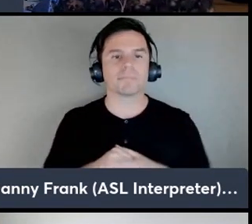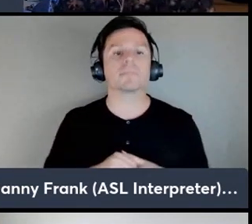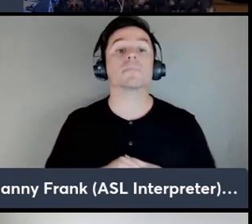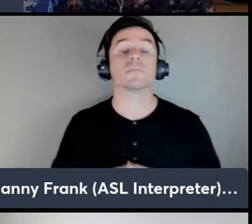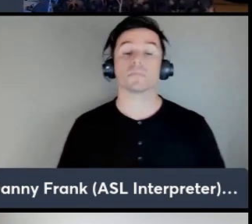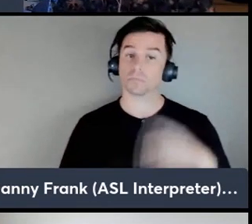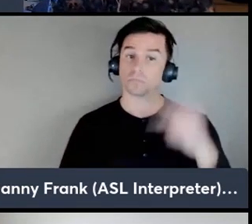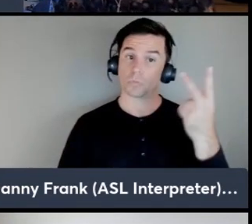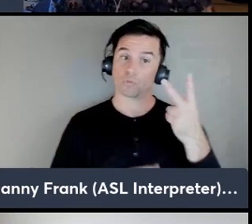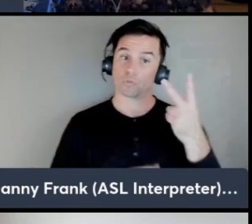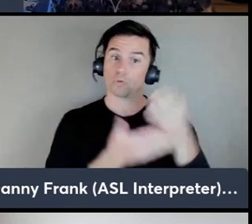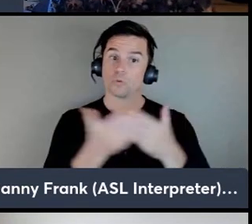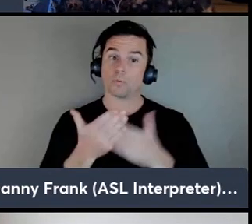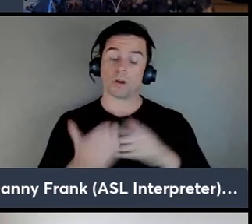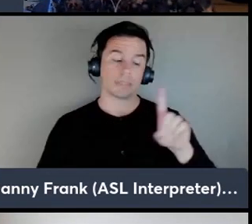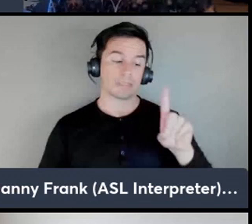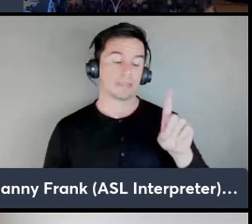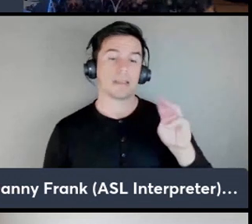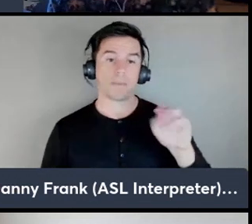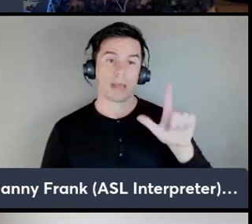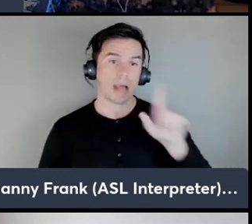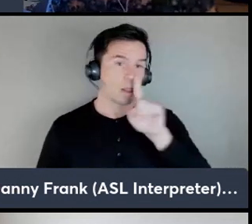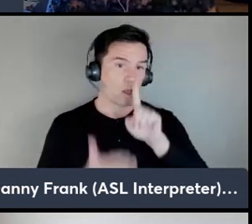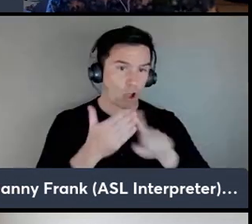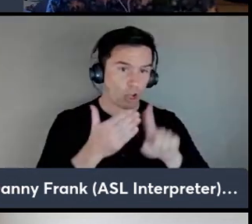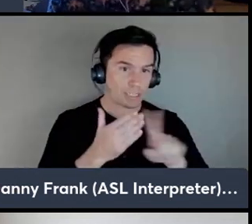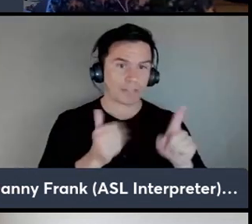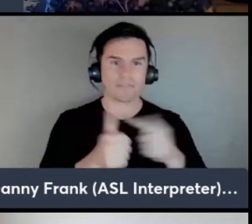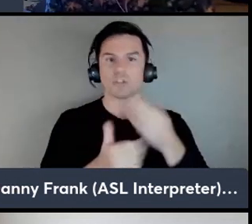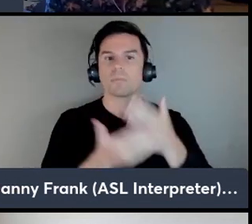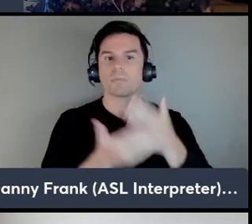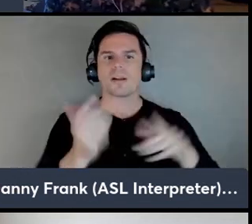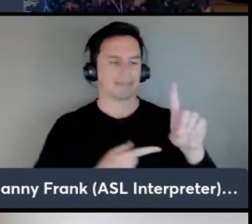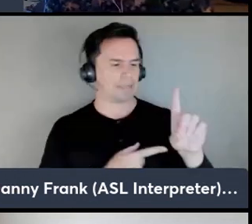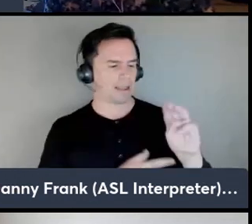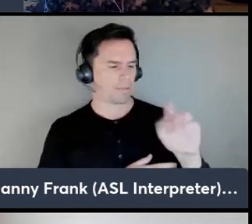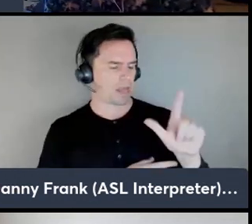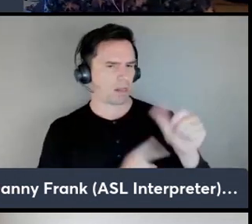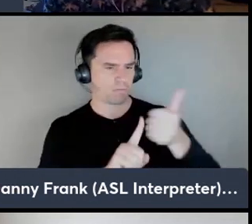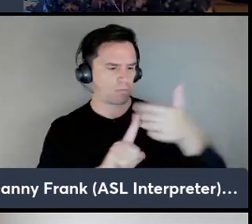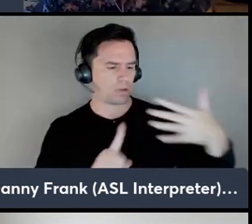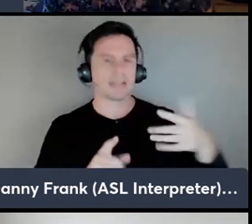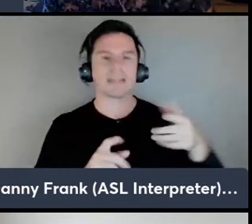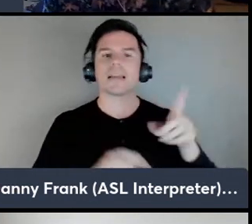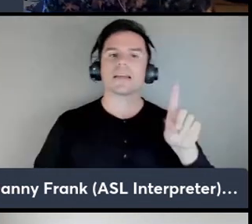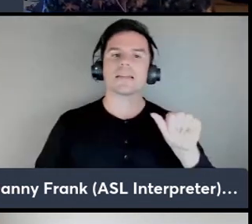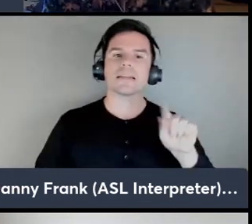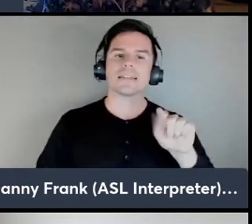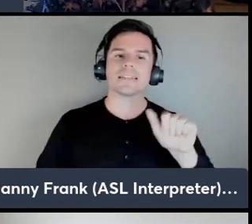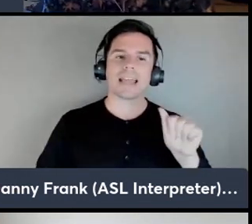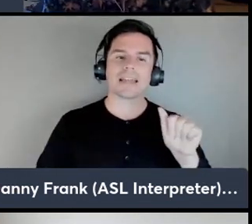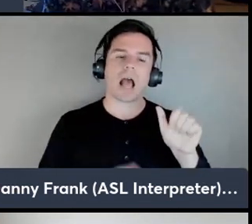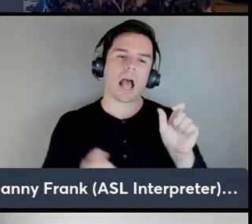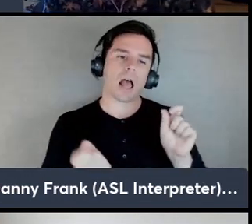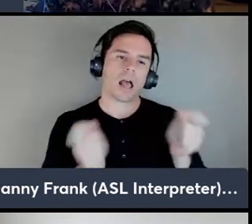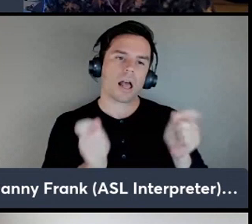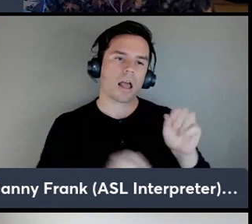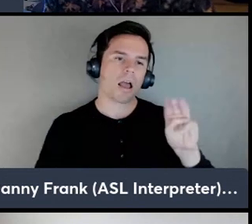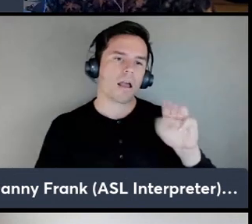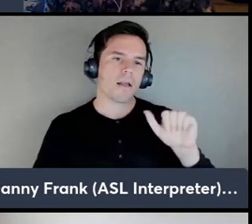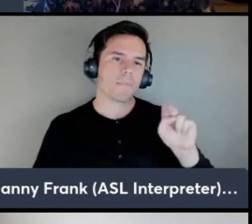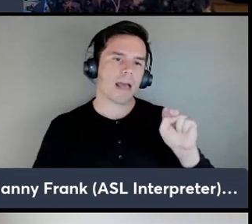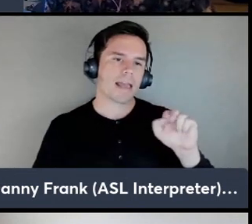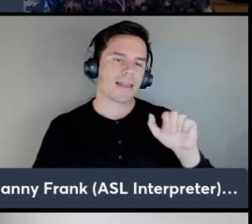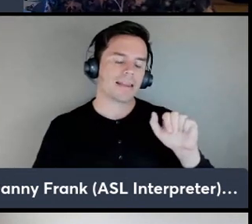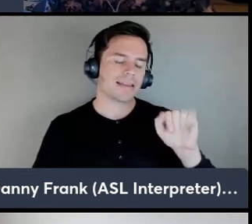two parts to this, DML auditing. The first part is DML, which stands for data manipulation language. So if you are either